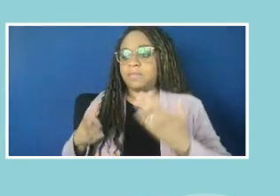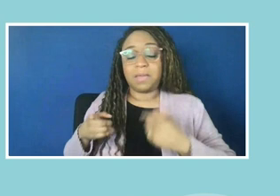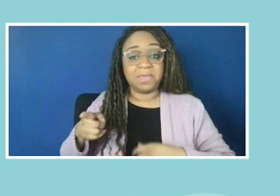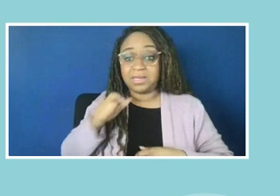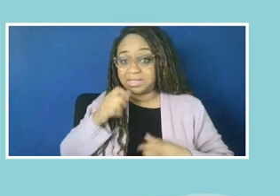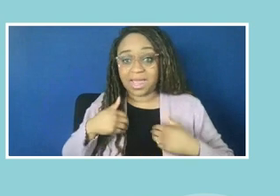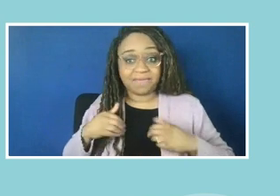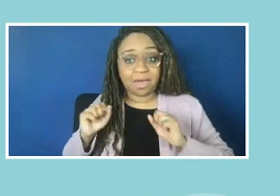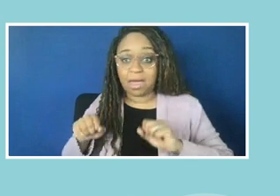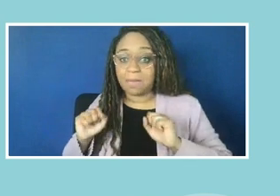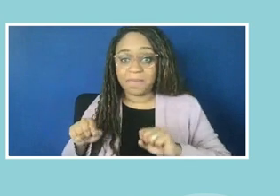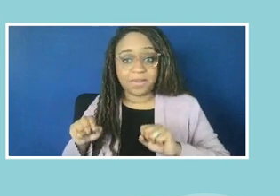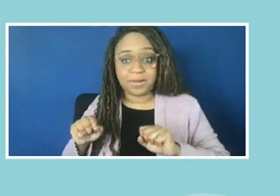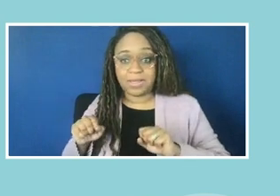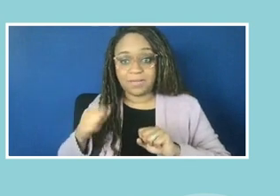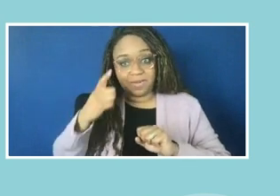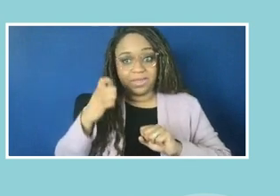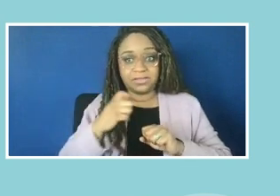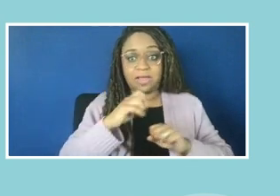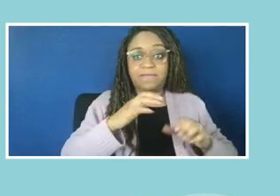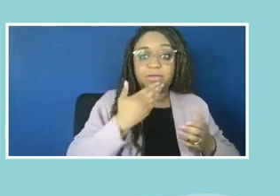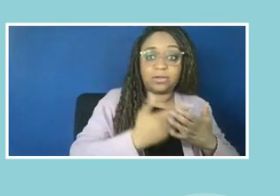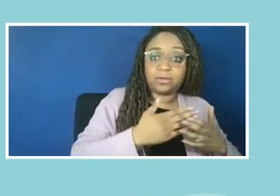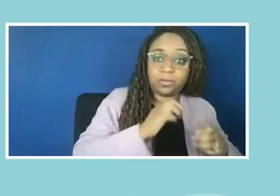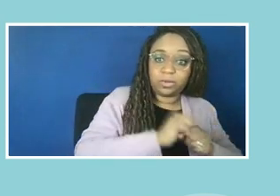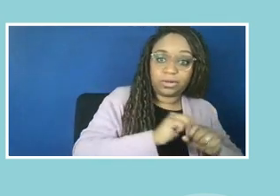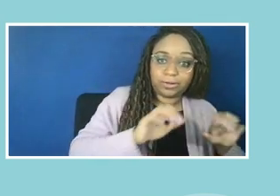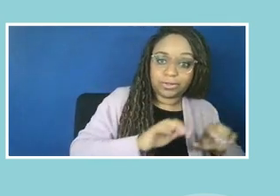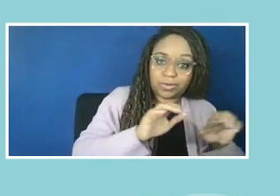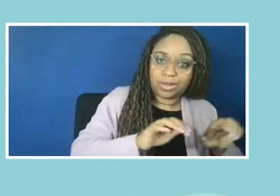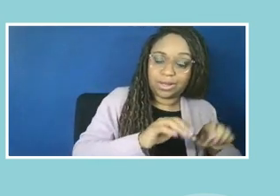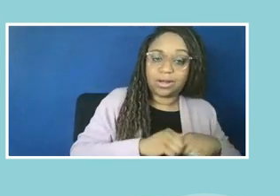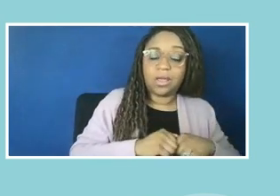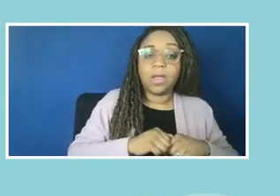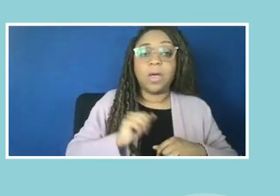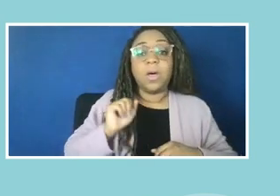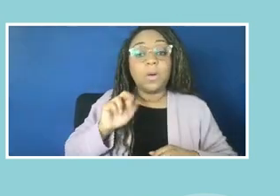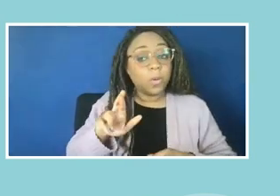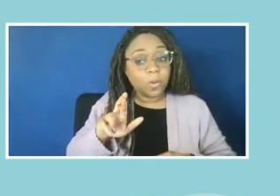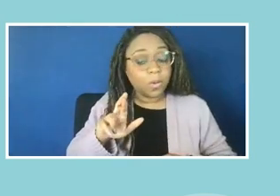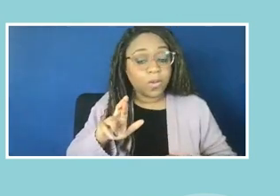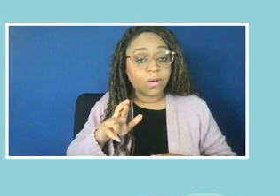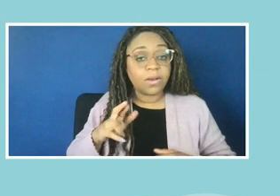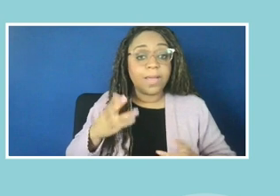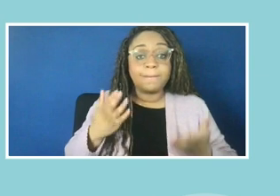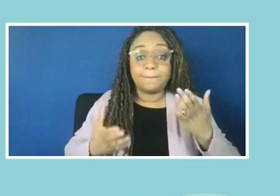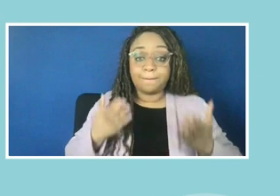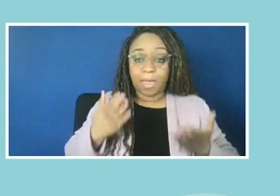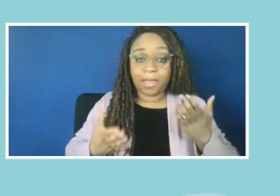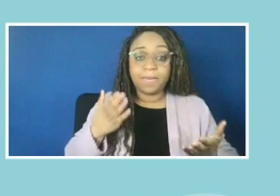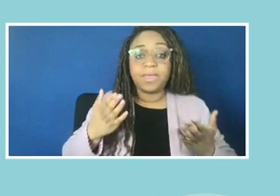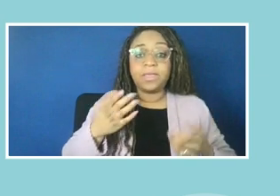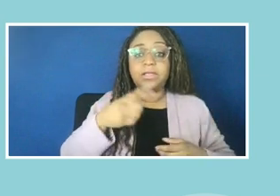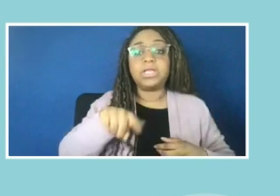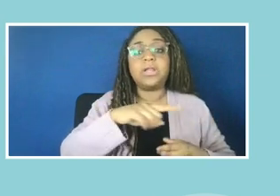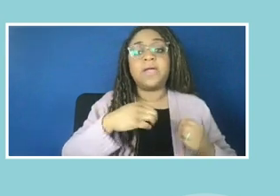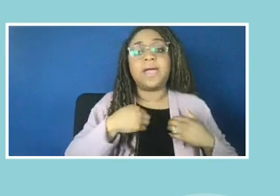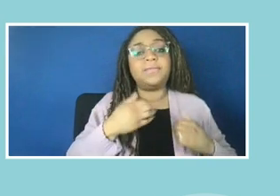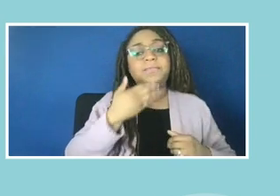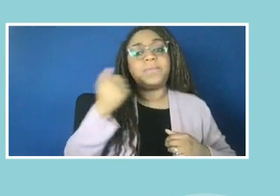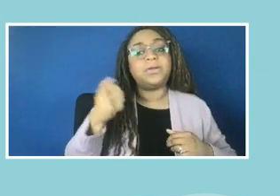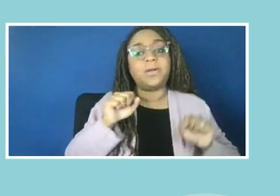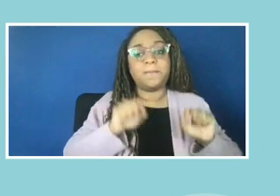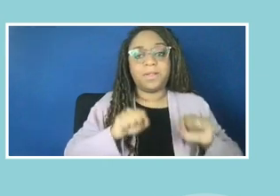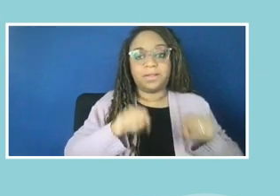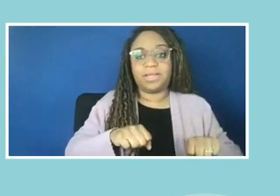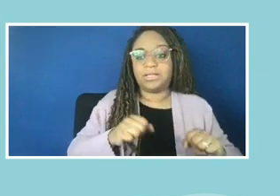because that work that you're doing, or you will have a better ability to fight